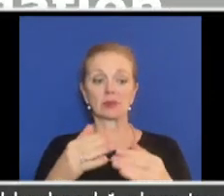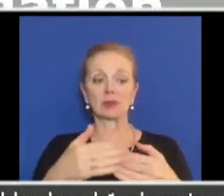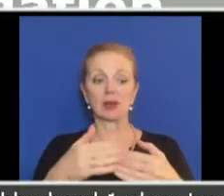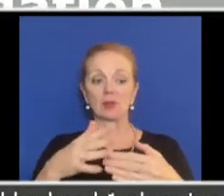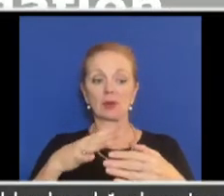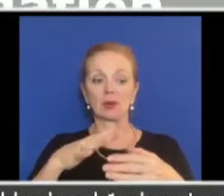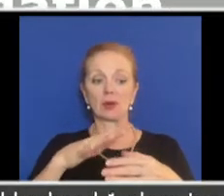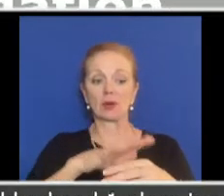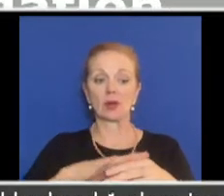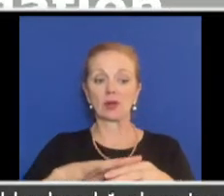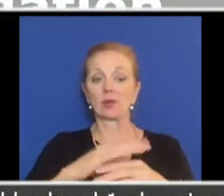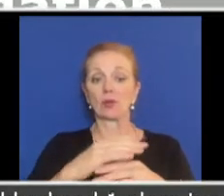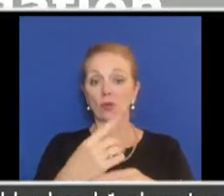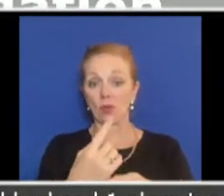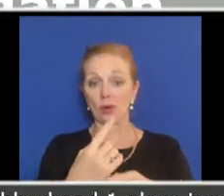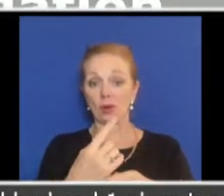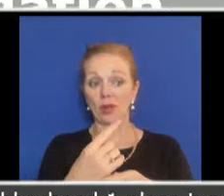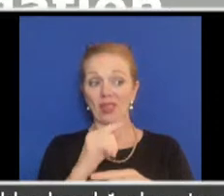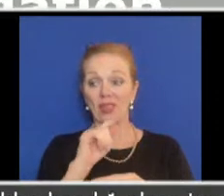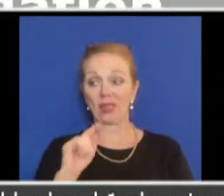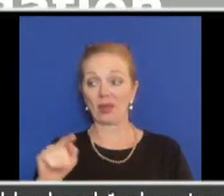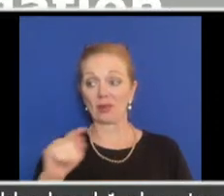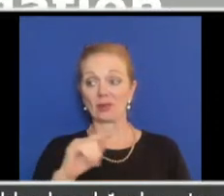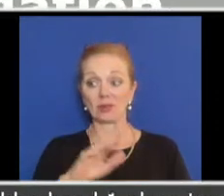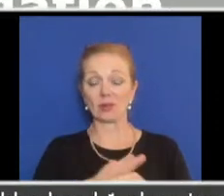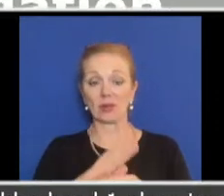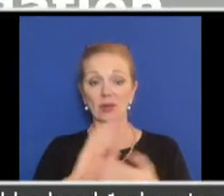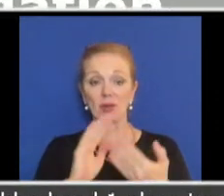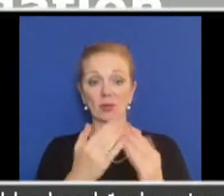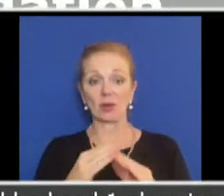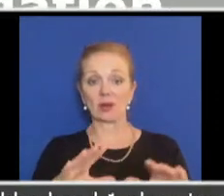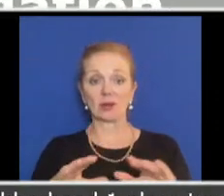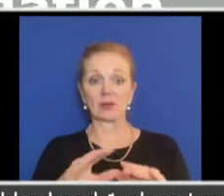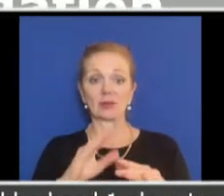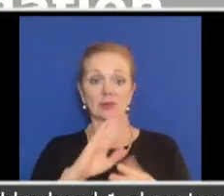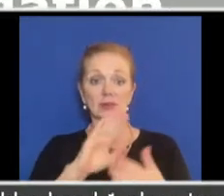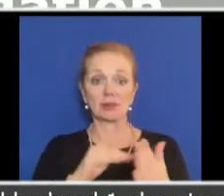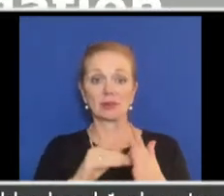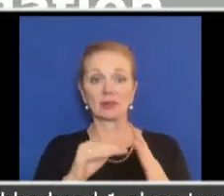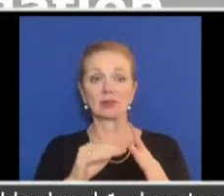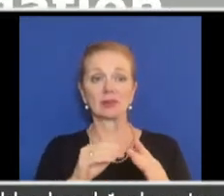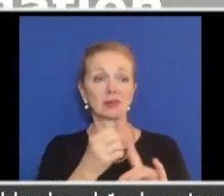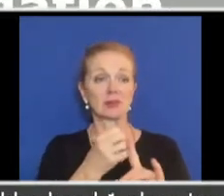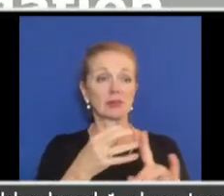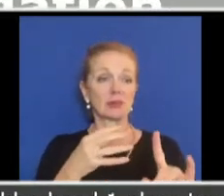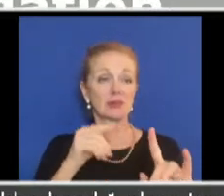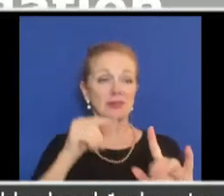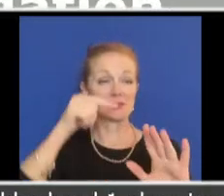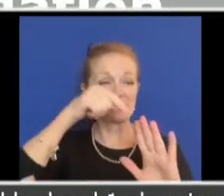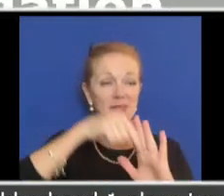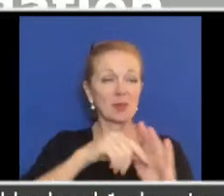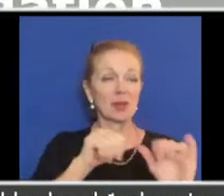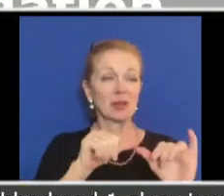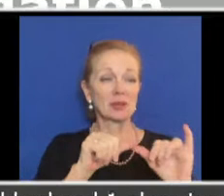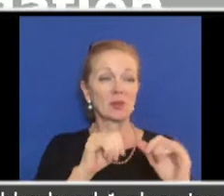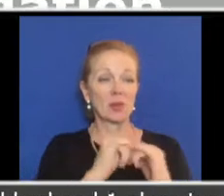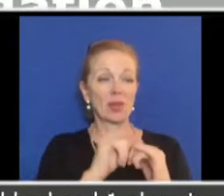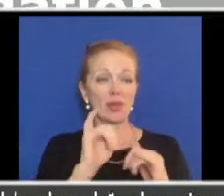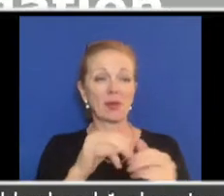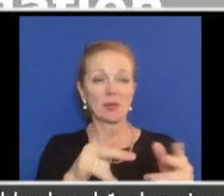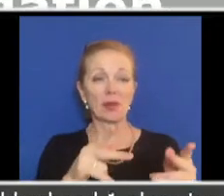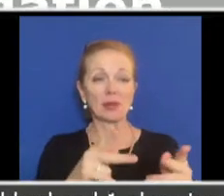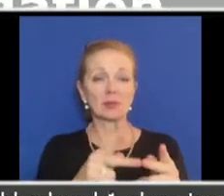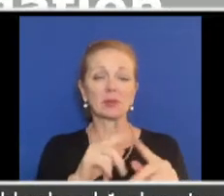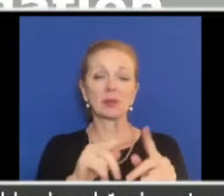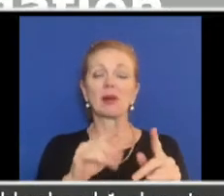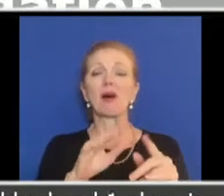those areas that are in the community activities Center further within the site would be consistent with with that place type but